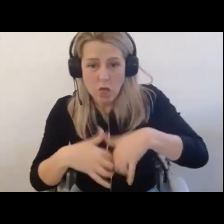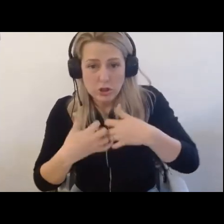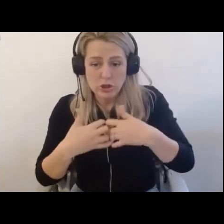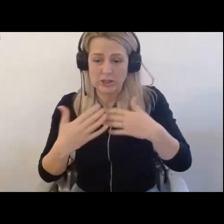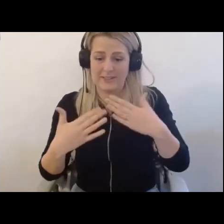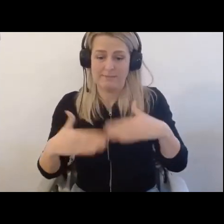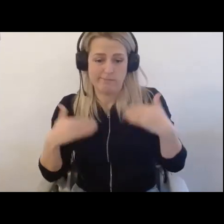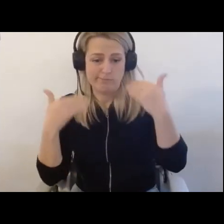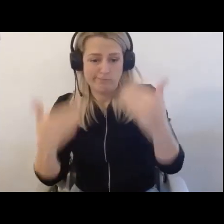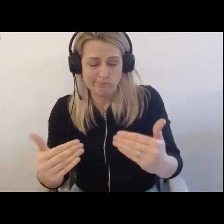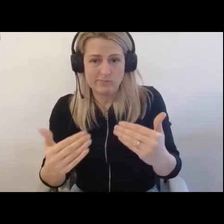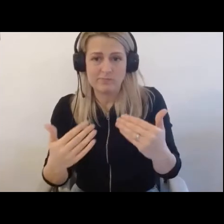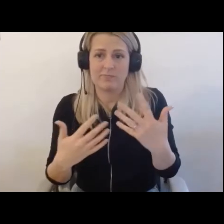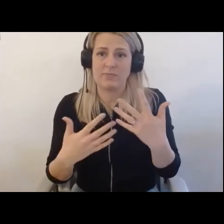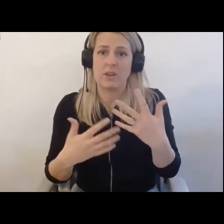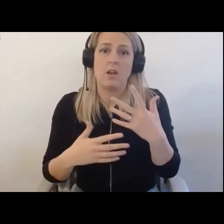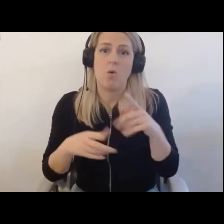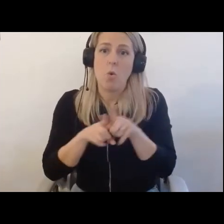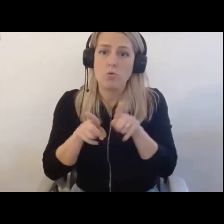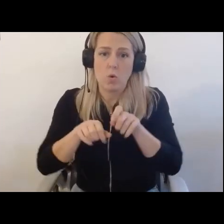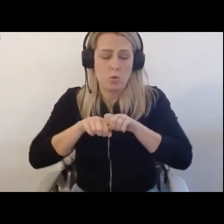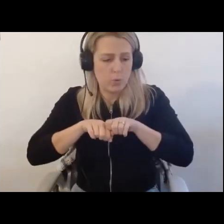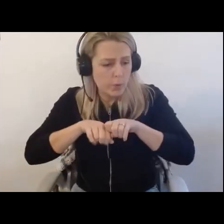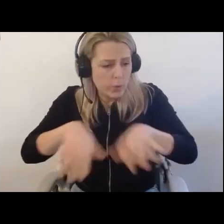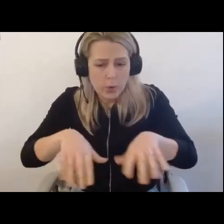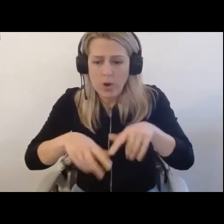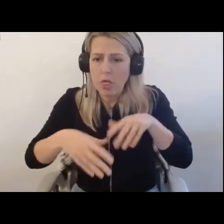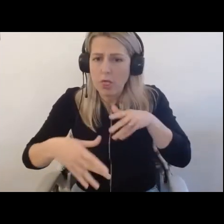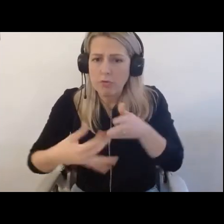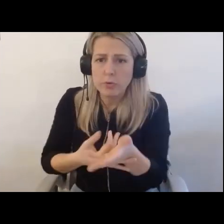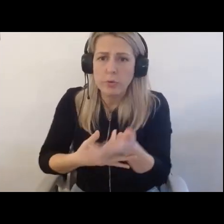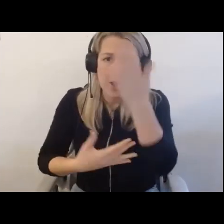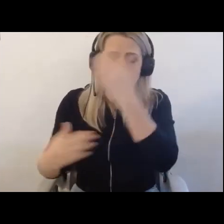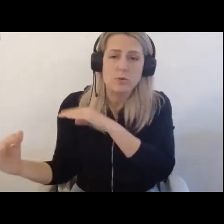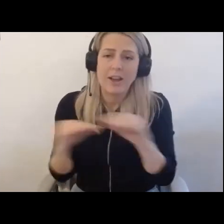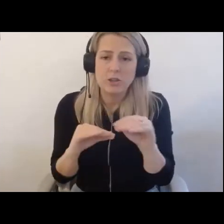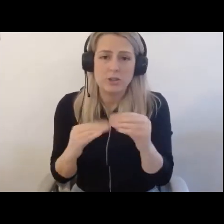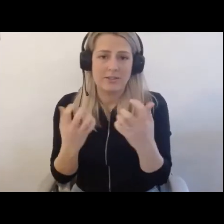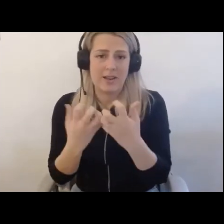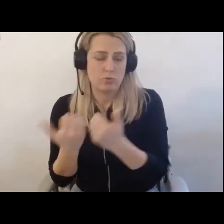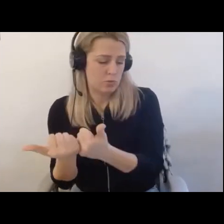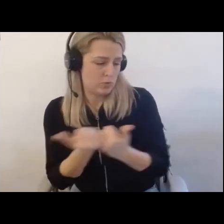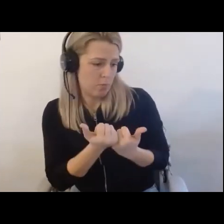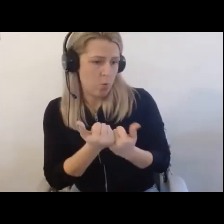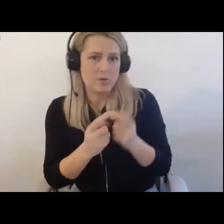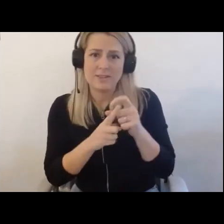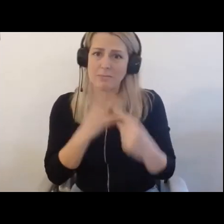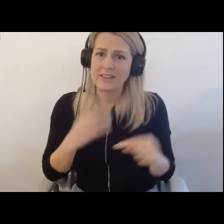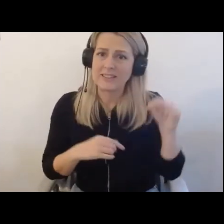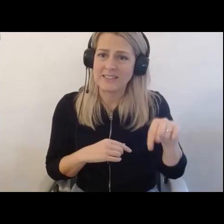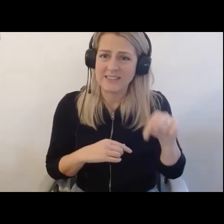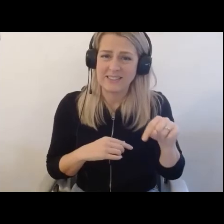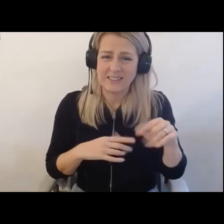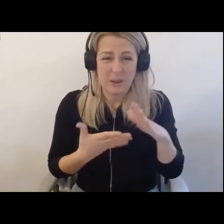their large-scale application in educating children with disabilities, particularly in low and middle income